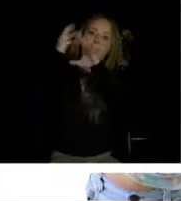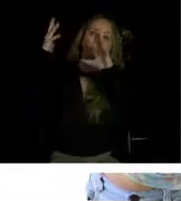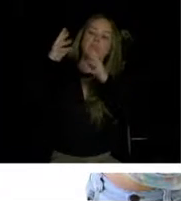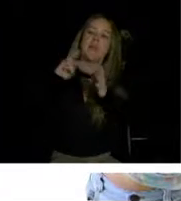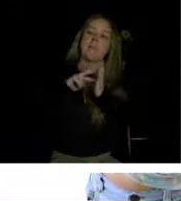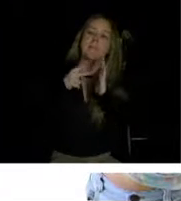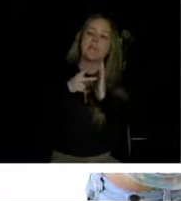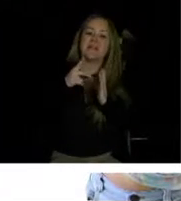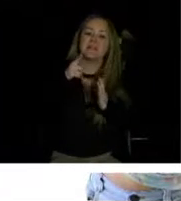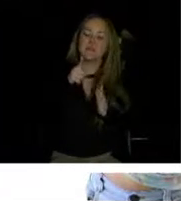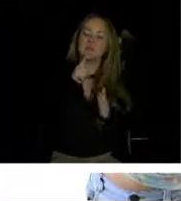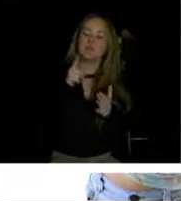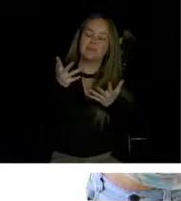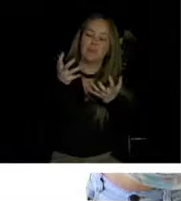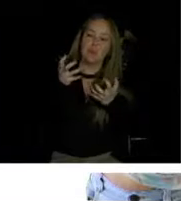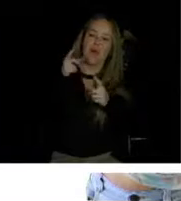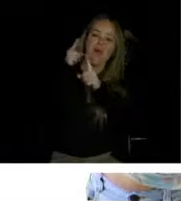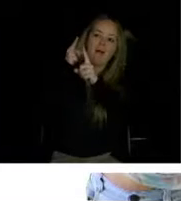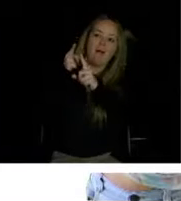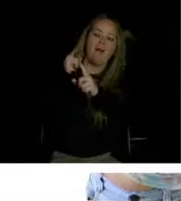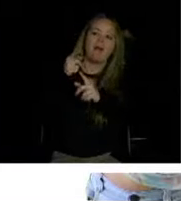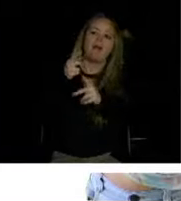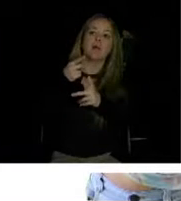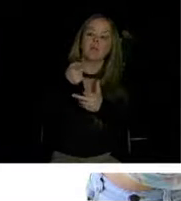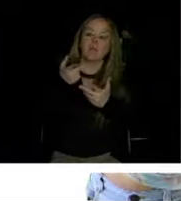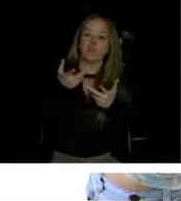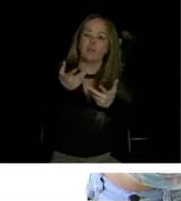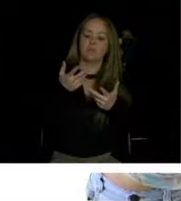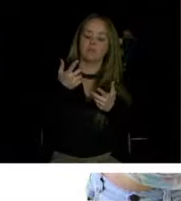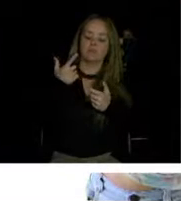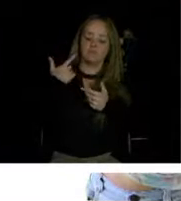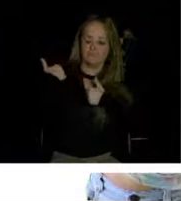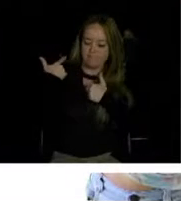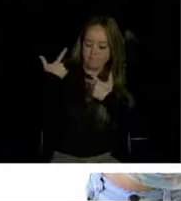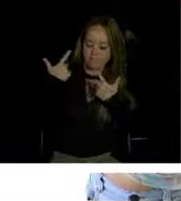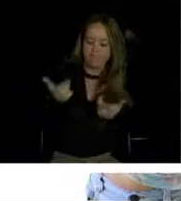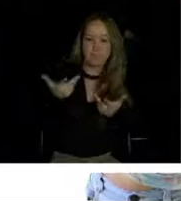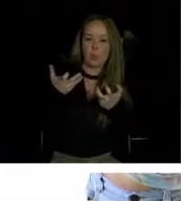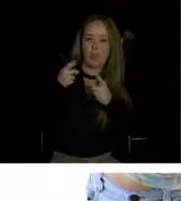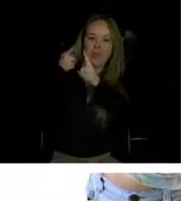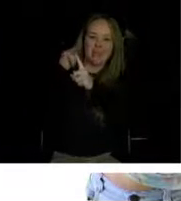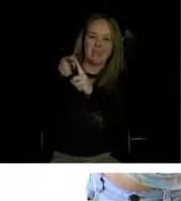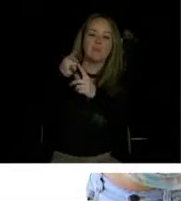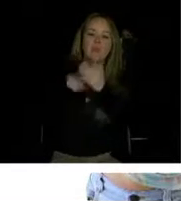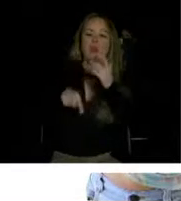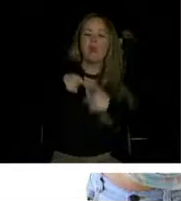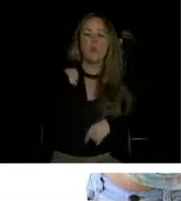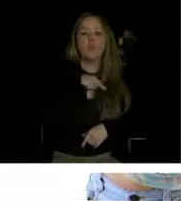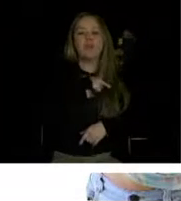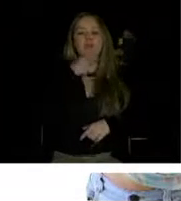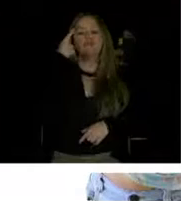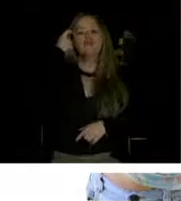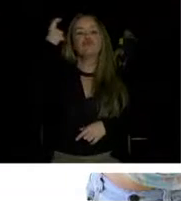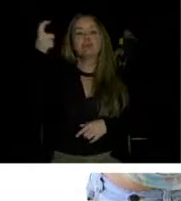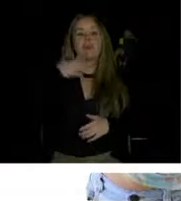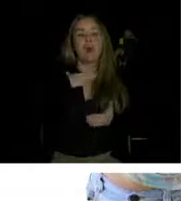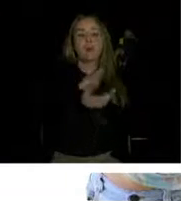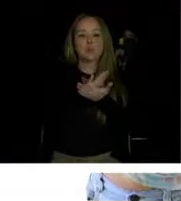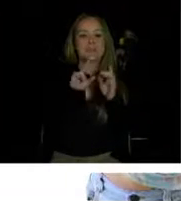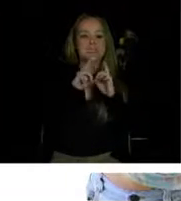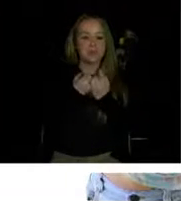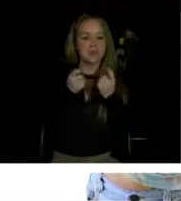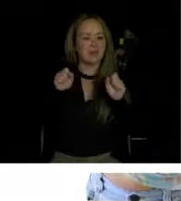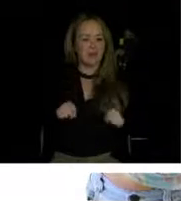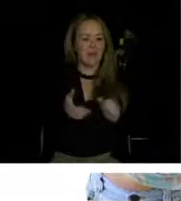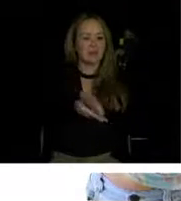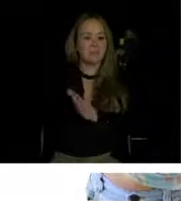wanted very much to do, be, or have for a long time. So what do we dream our school district can become in